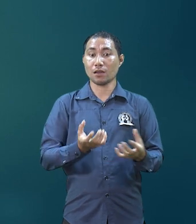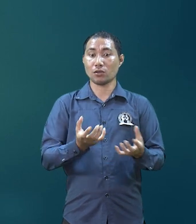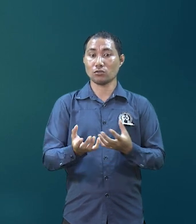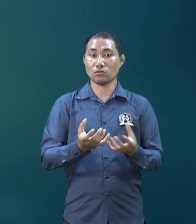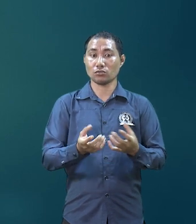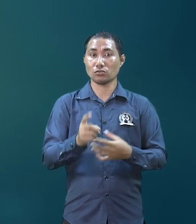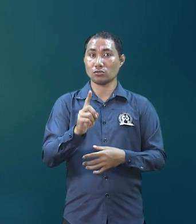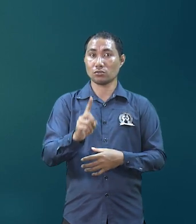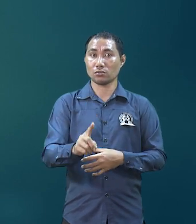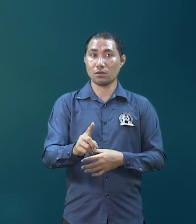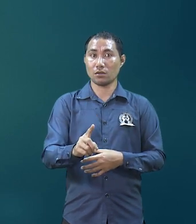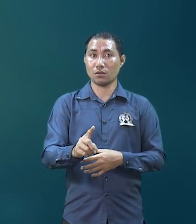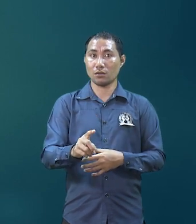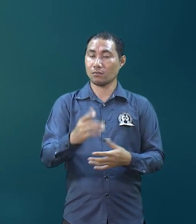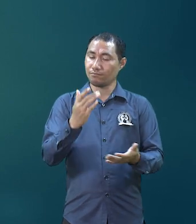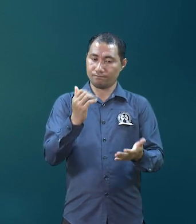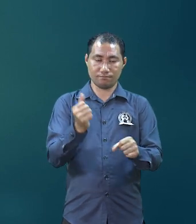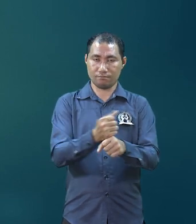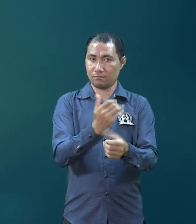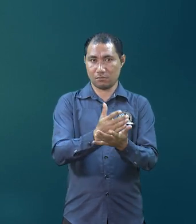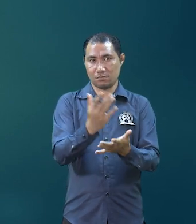Cook to the right temperature.